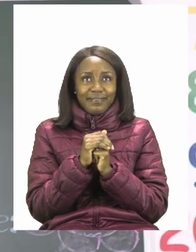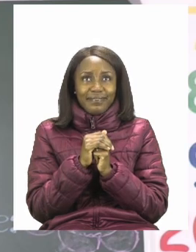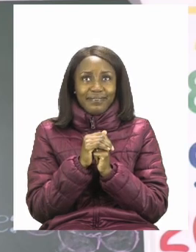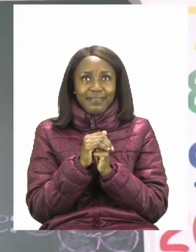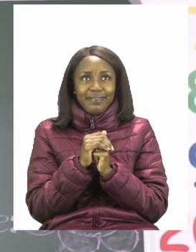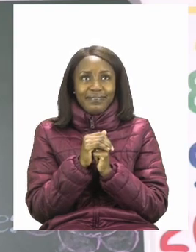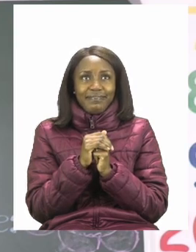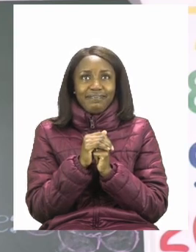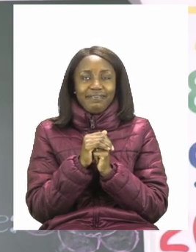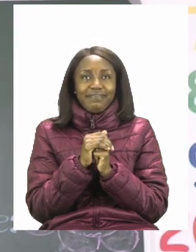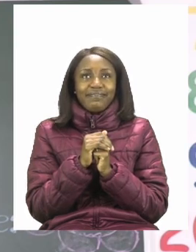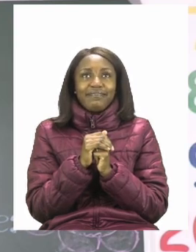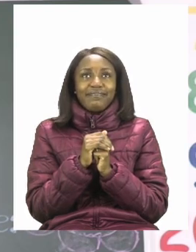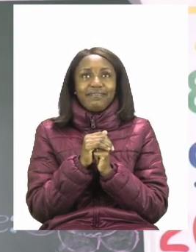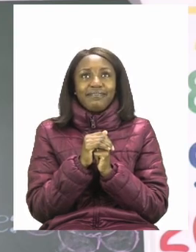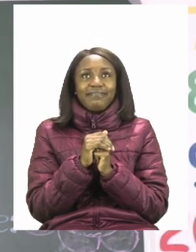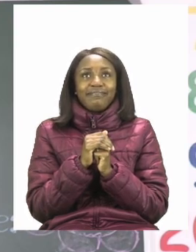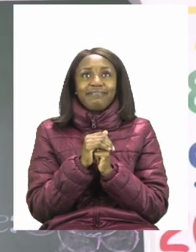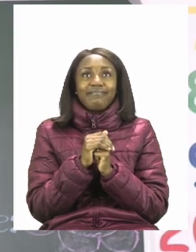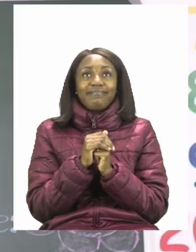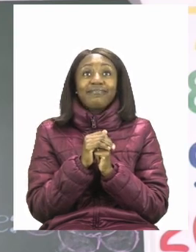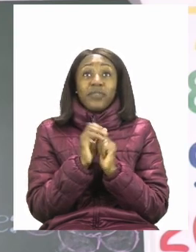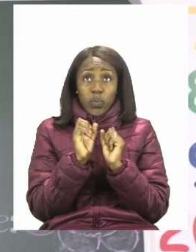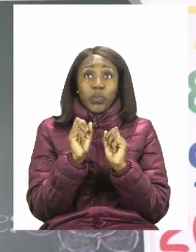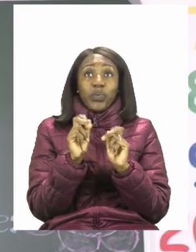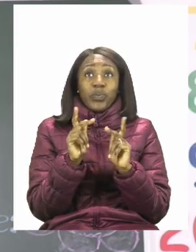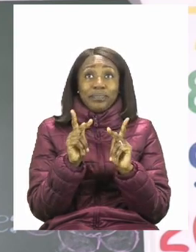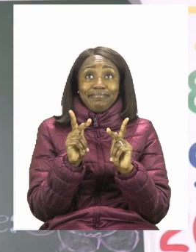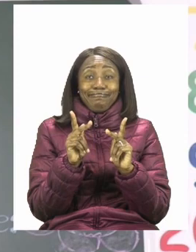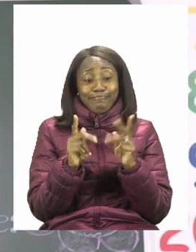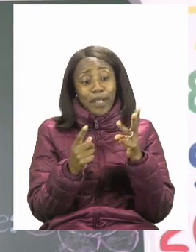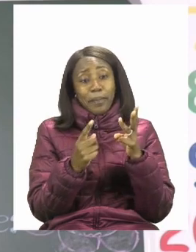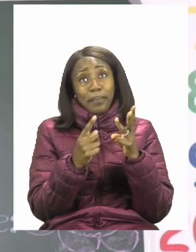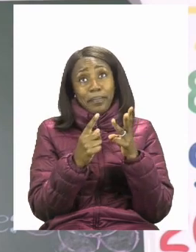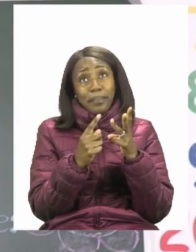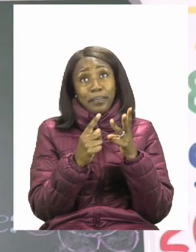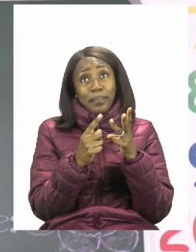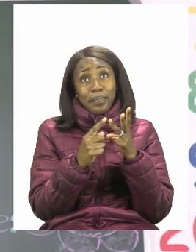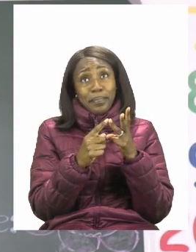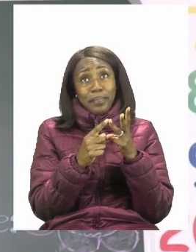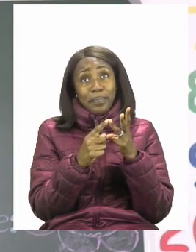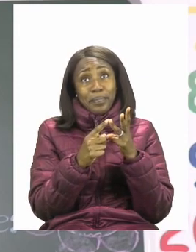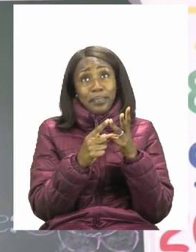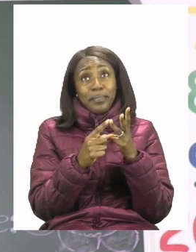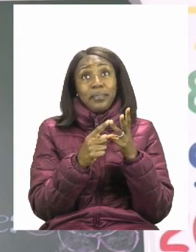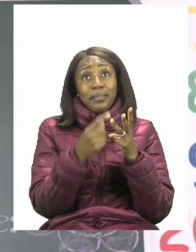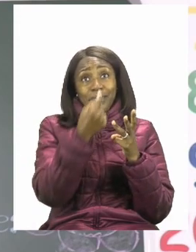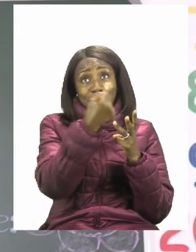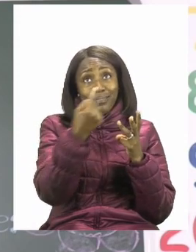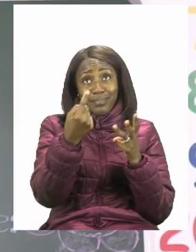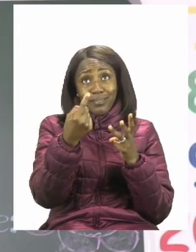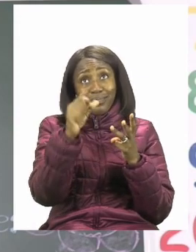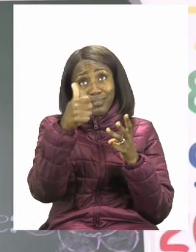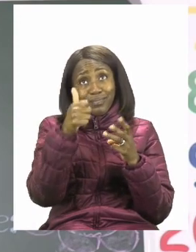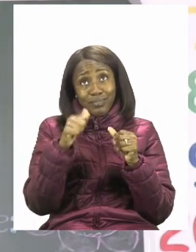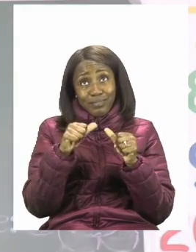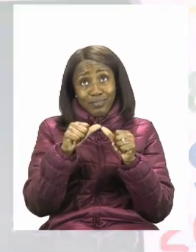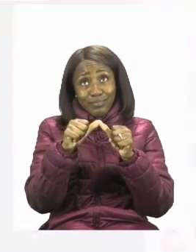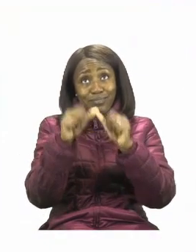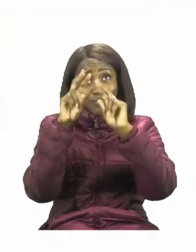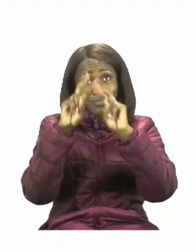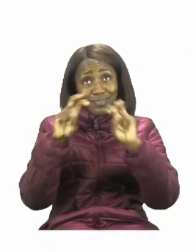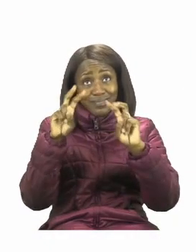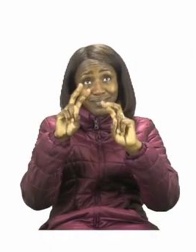it again. Now, let's go back to page 3 and see, are there any